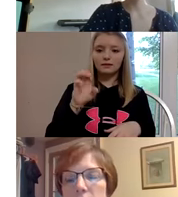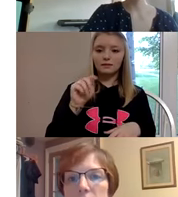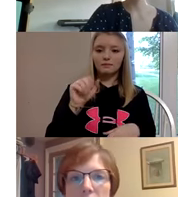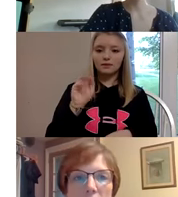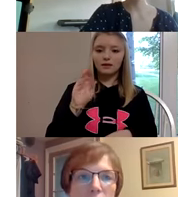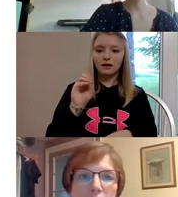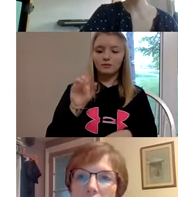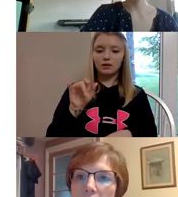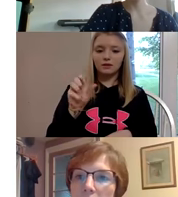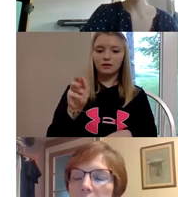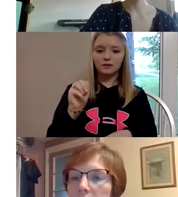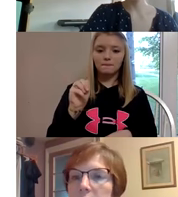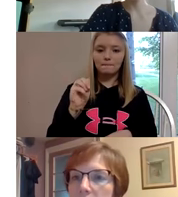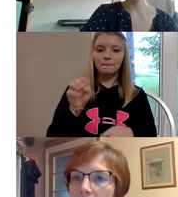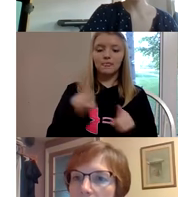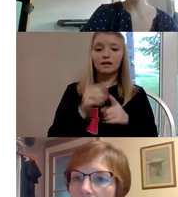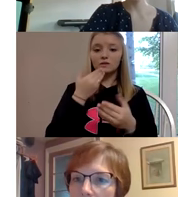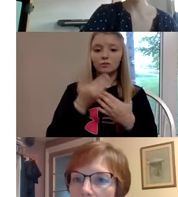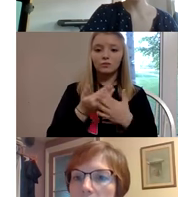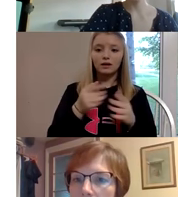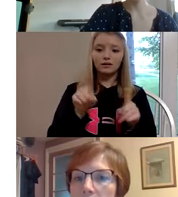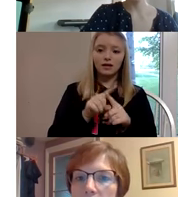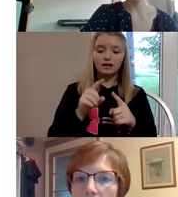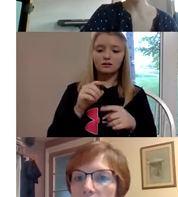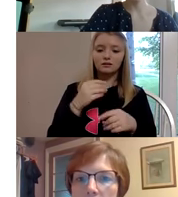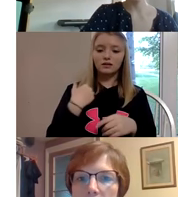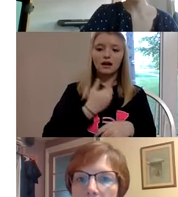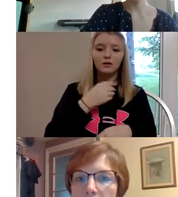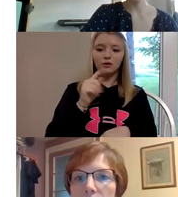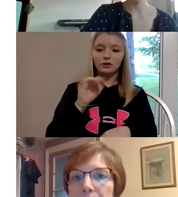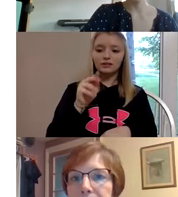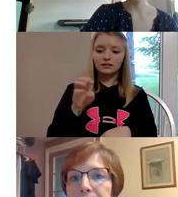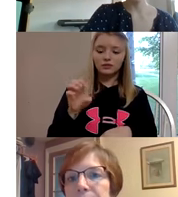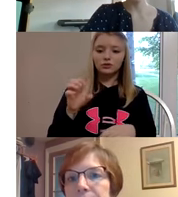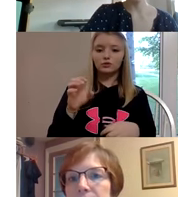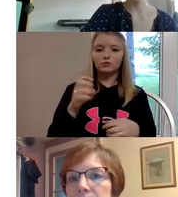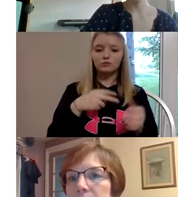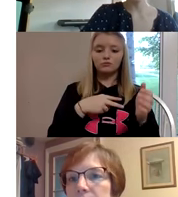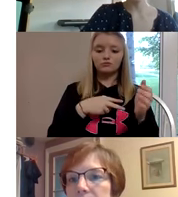as the health of our connective tissues and bones and muscles and everything. So